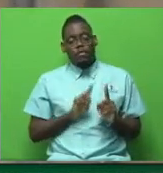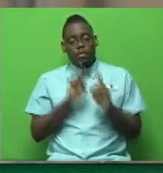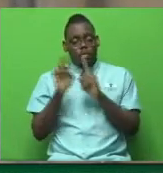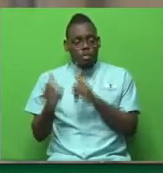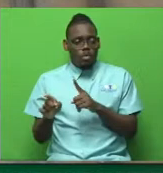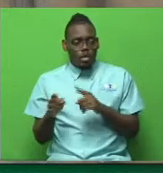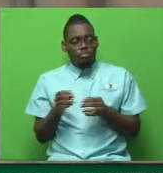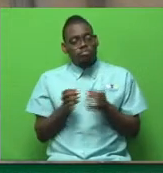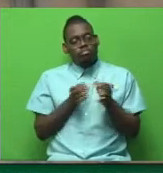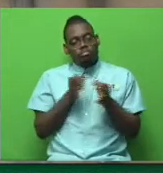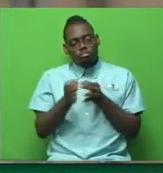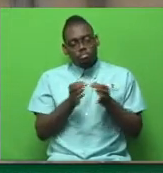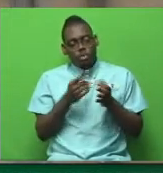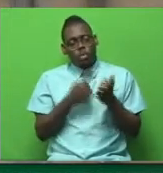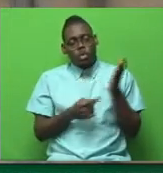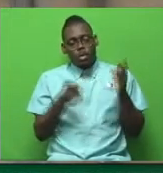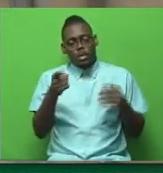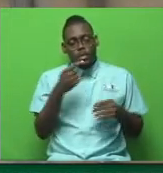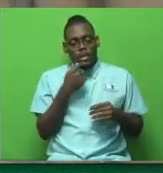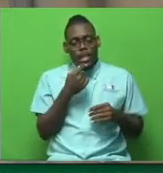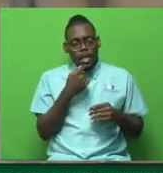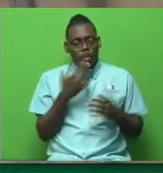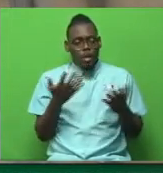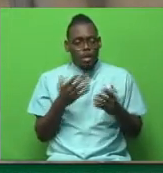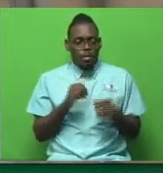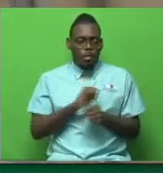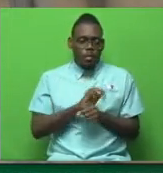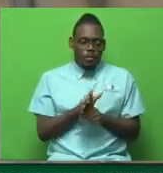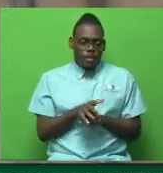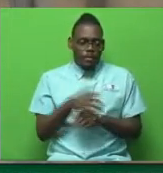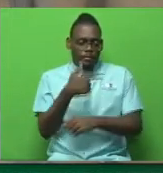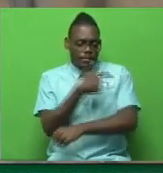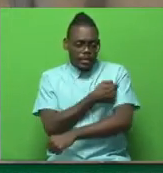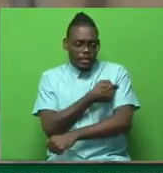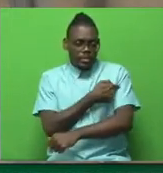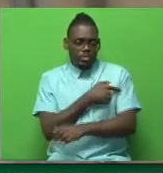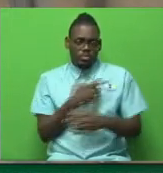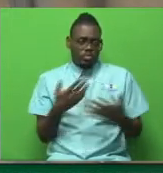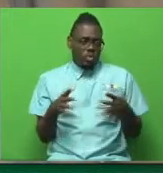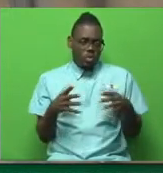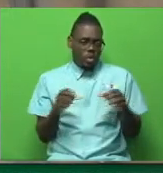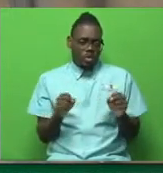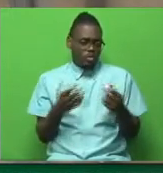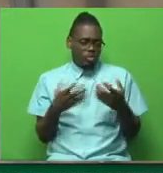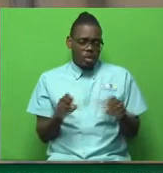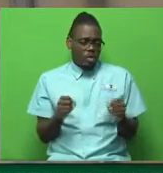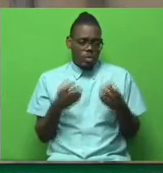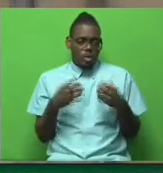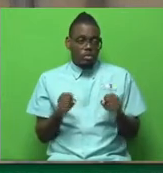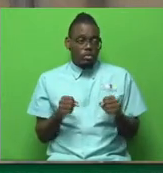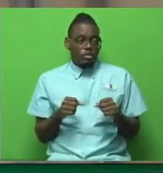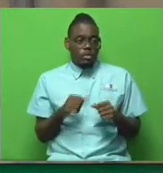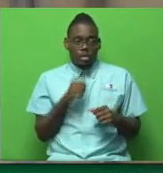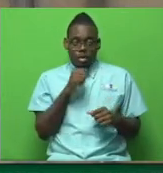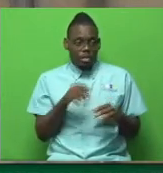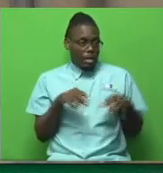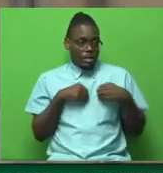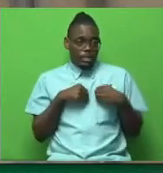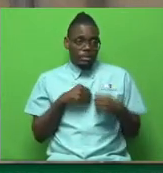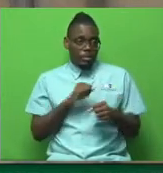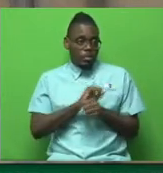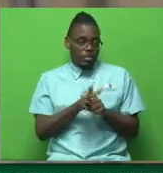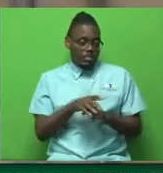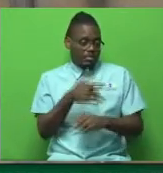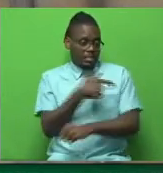his statement that covert vaccine he doesn't want to live in a communist country so he will not take a covert